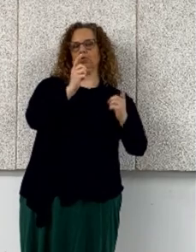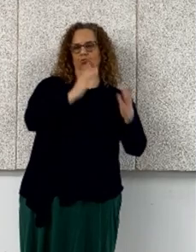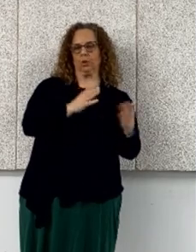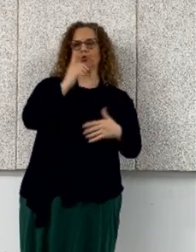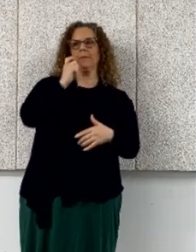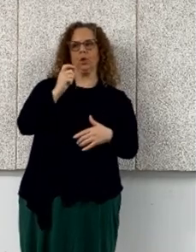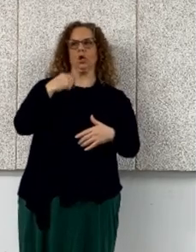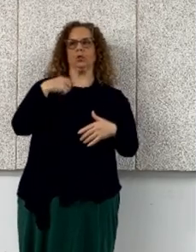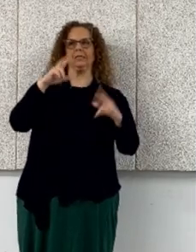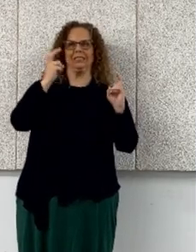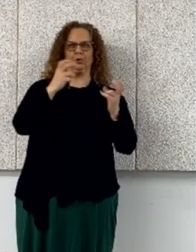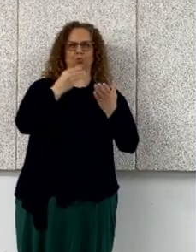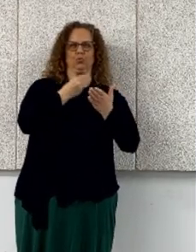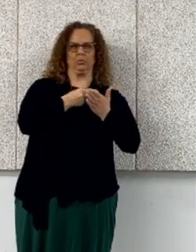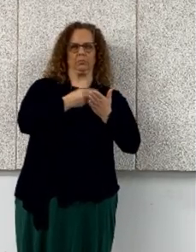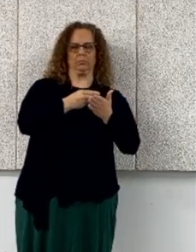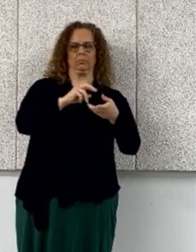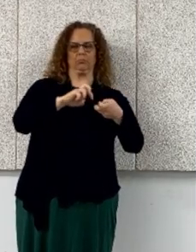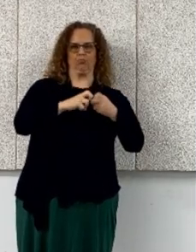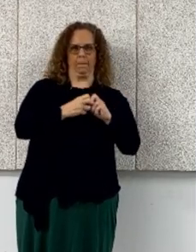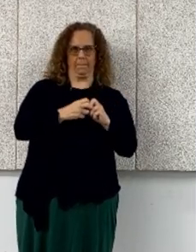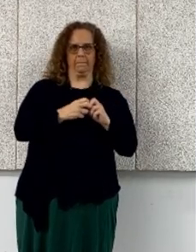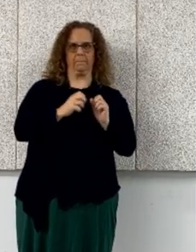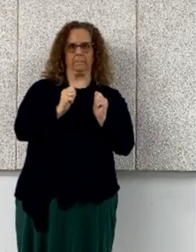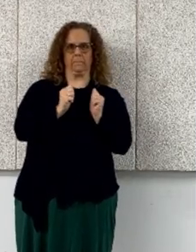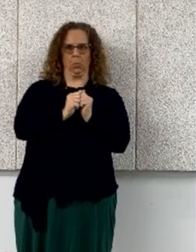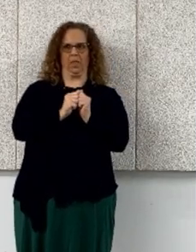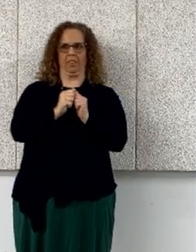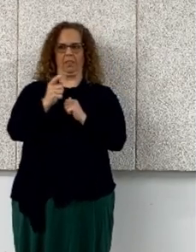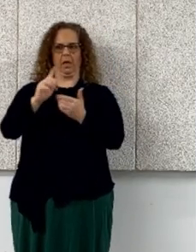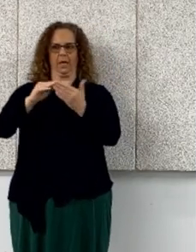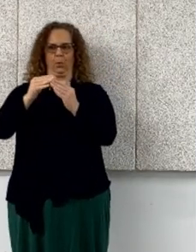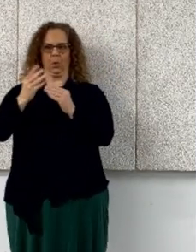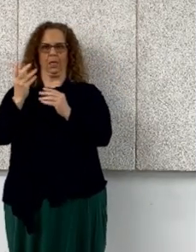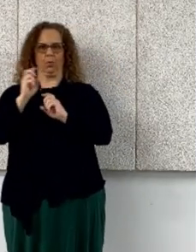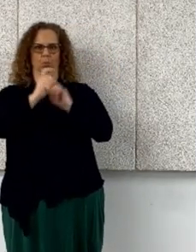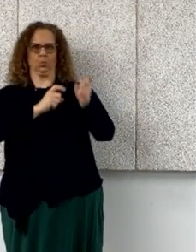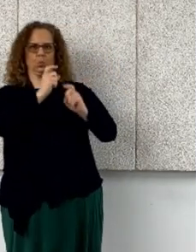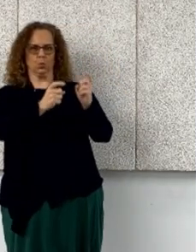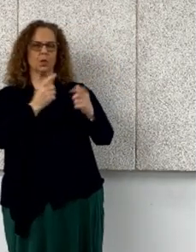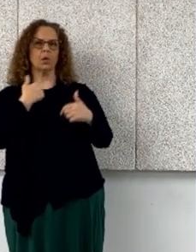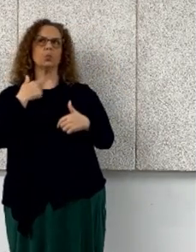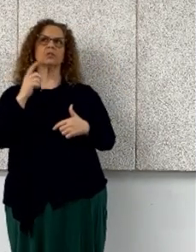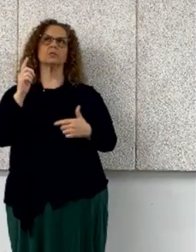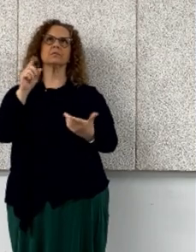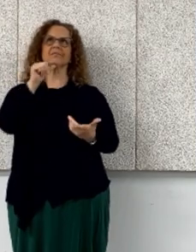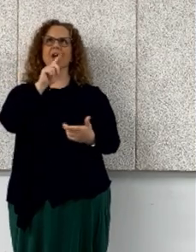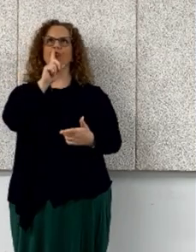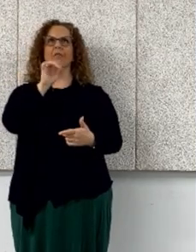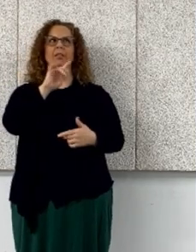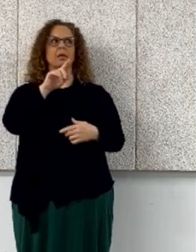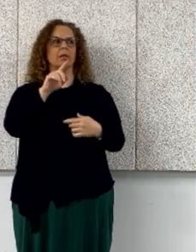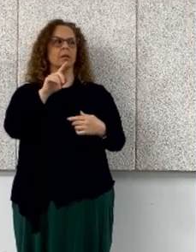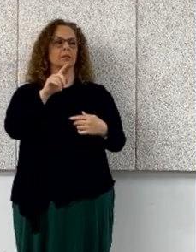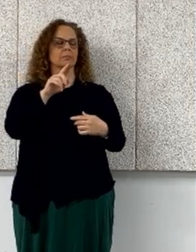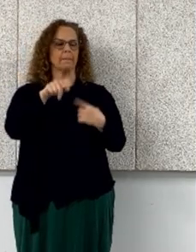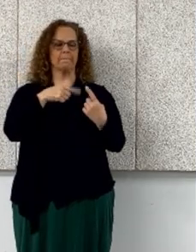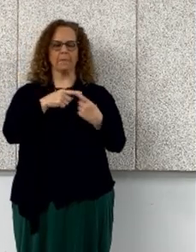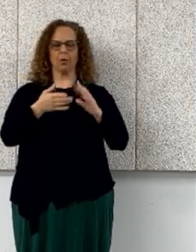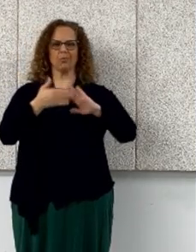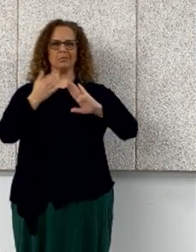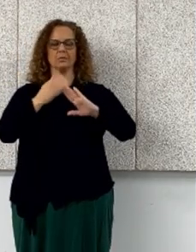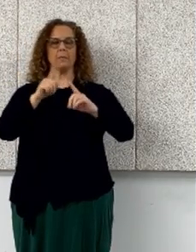with the funding community, frankly. Mm-hmm. It was less about the way we were operating and more about the way that